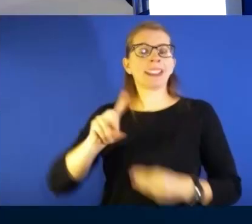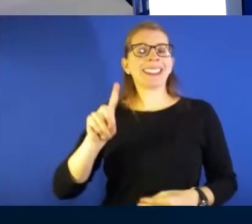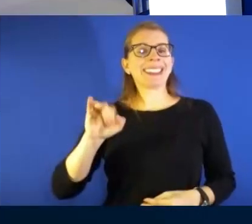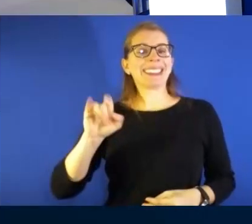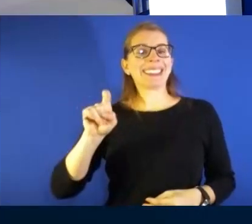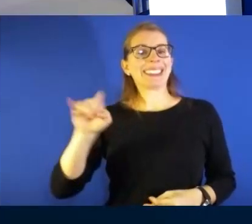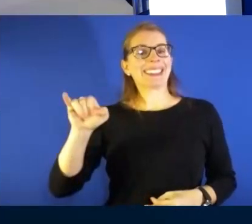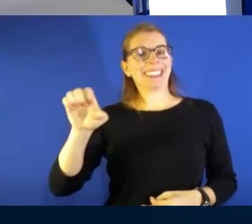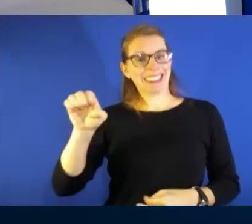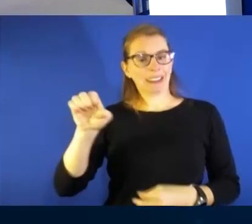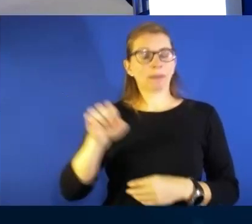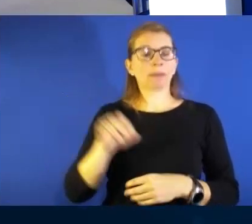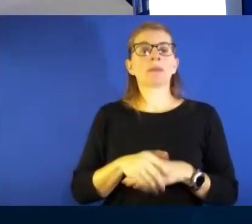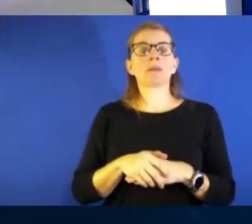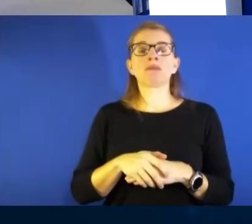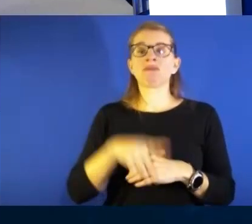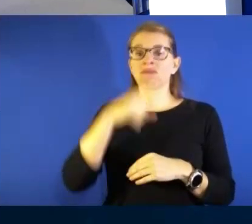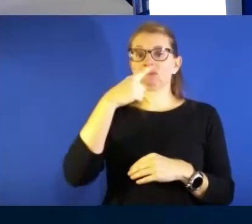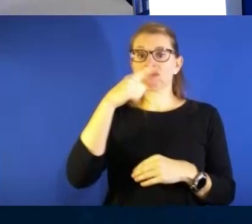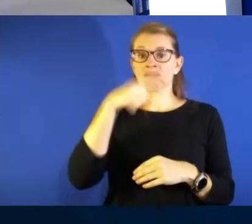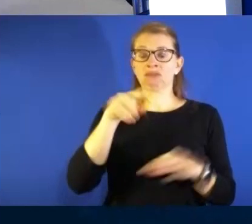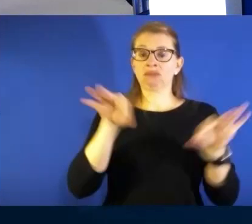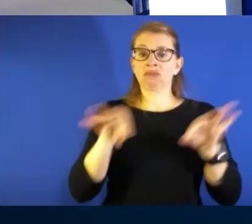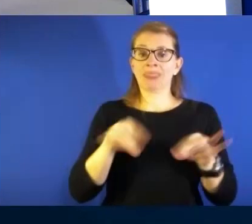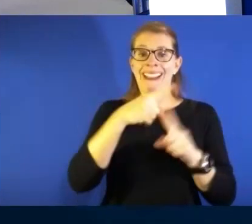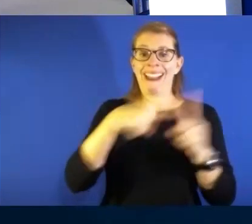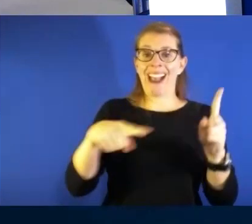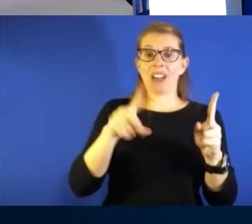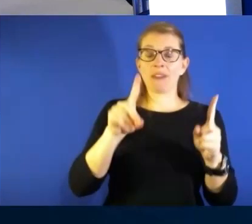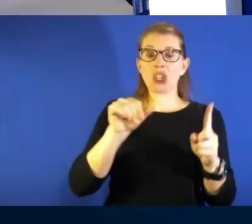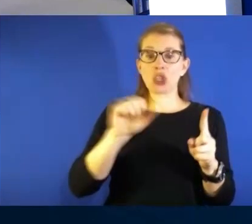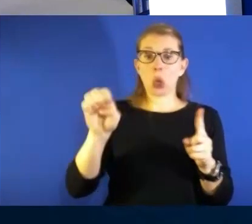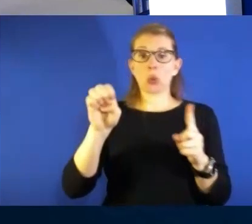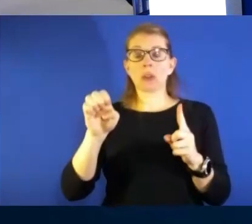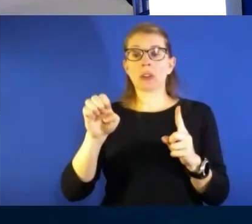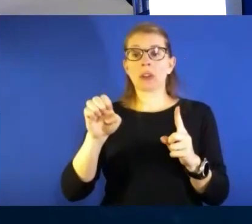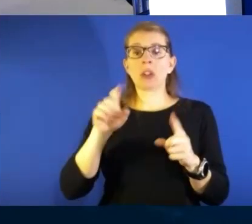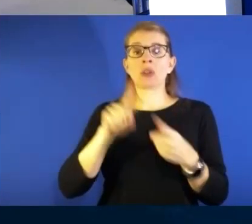compare the potency of the half-dose Moderna to the full-dose Pfizer booster?